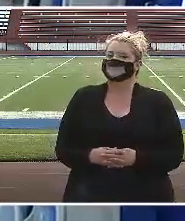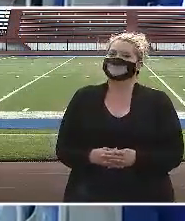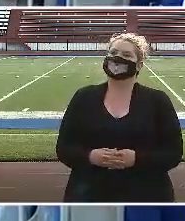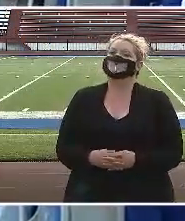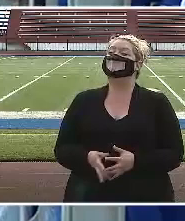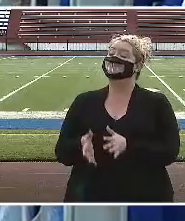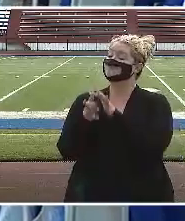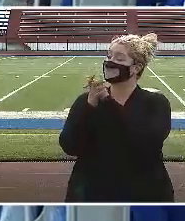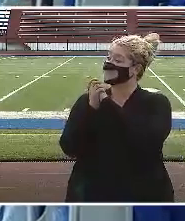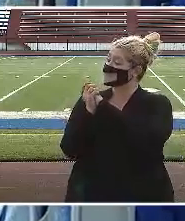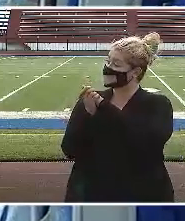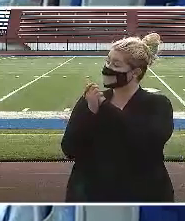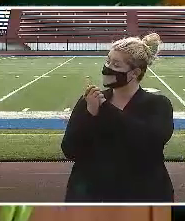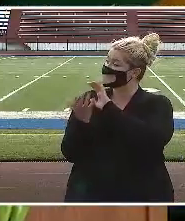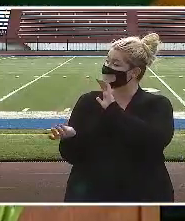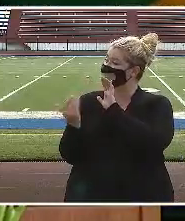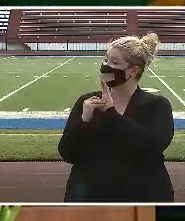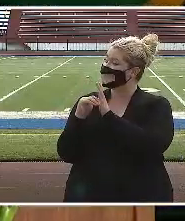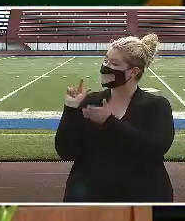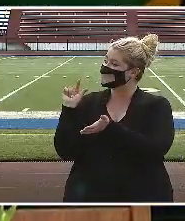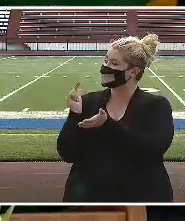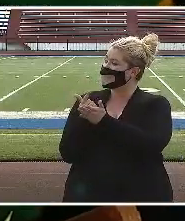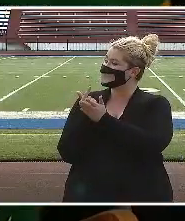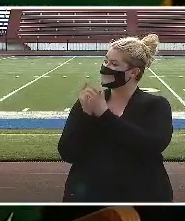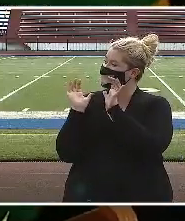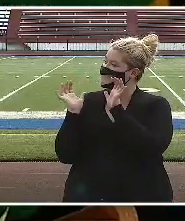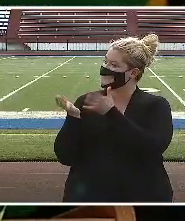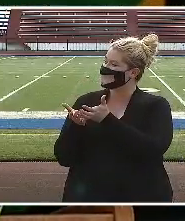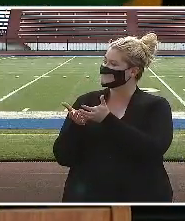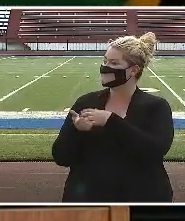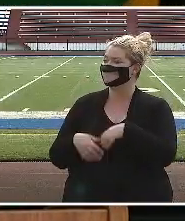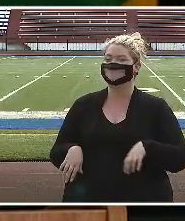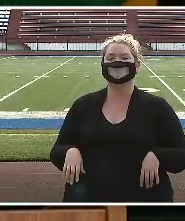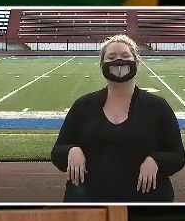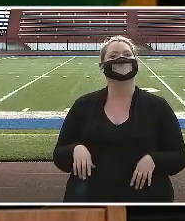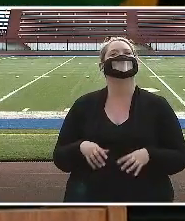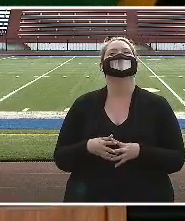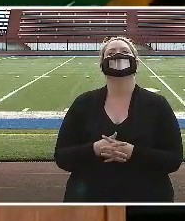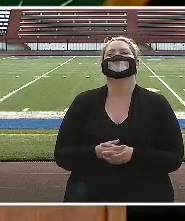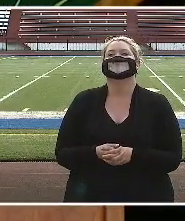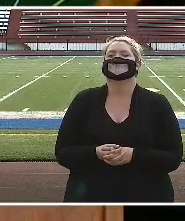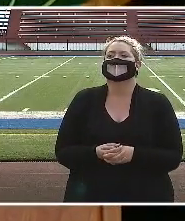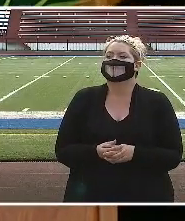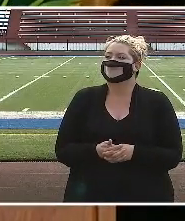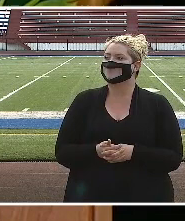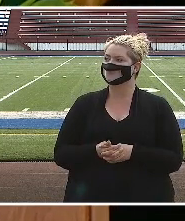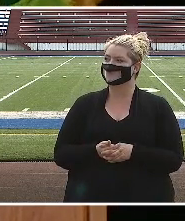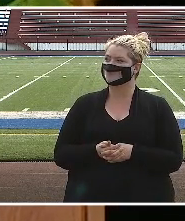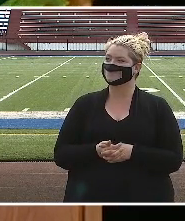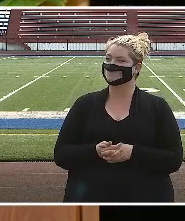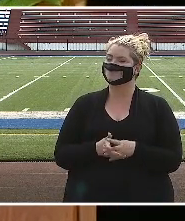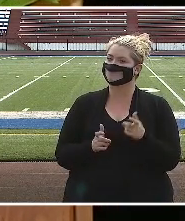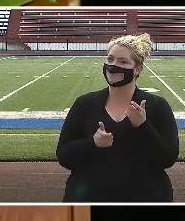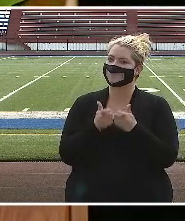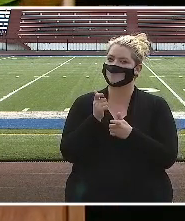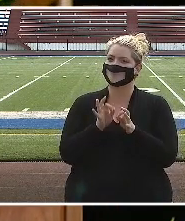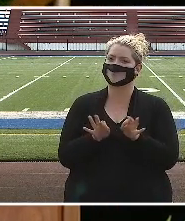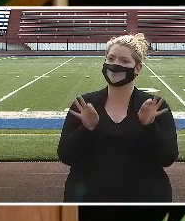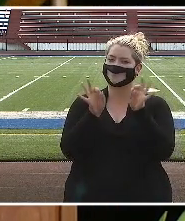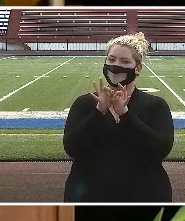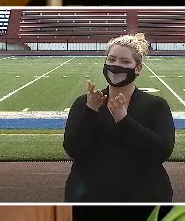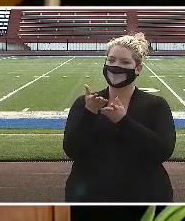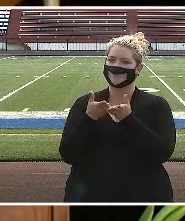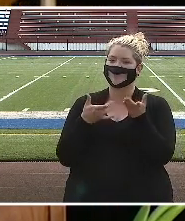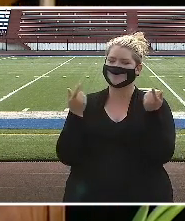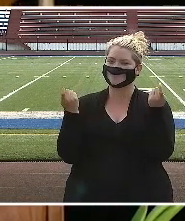Congratulations again, our graduates. At this time, we have a very important part of our ceremony.